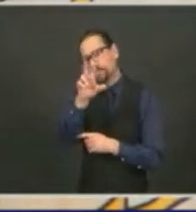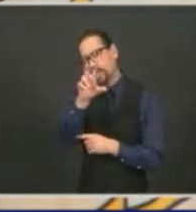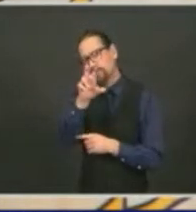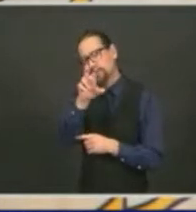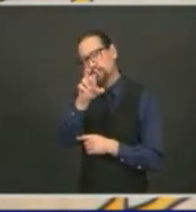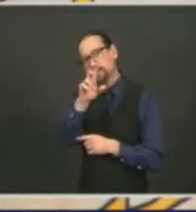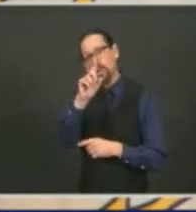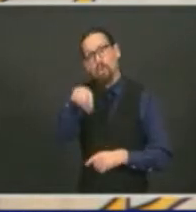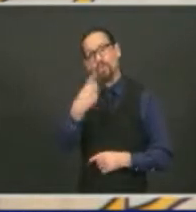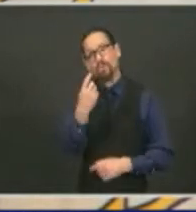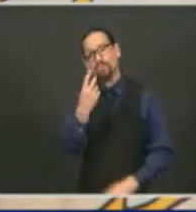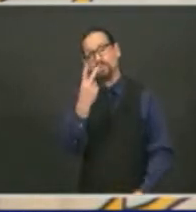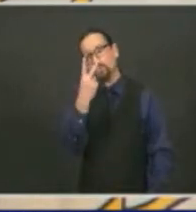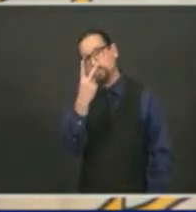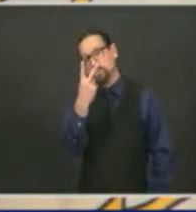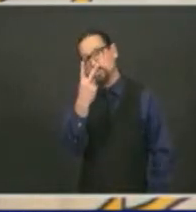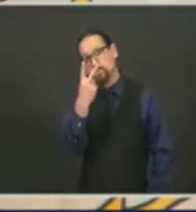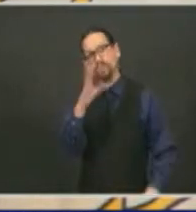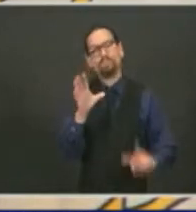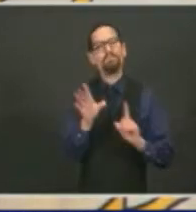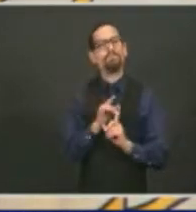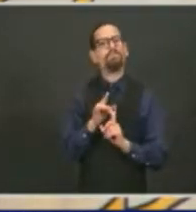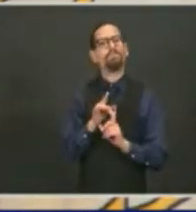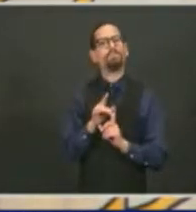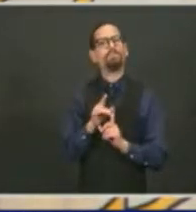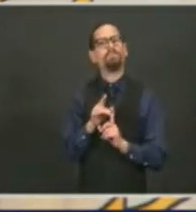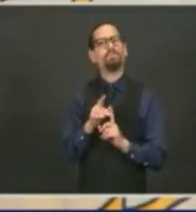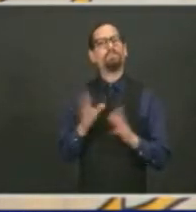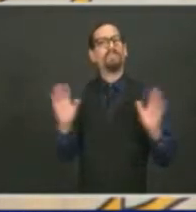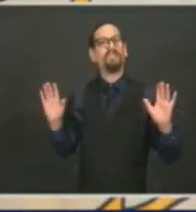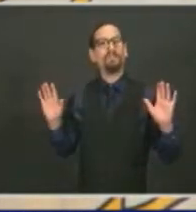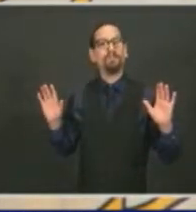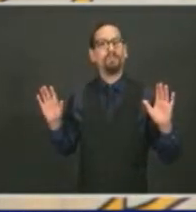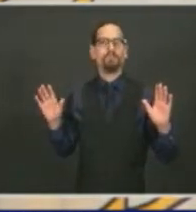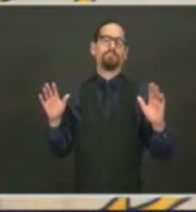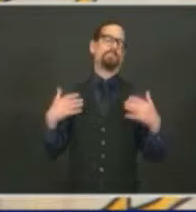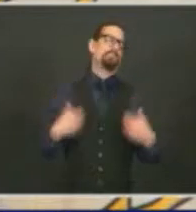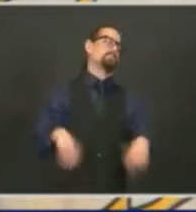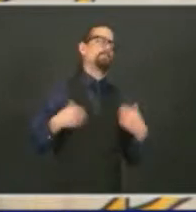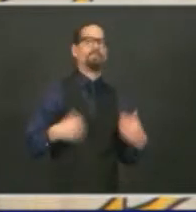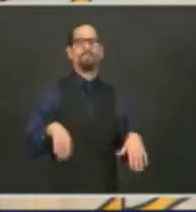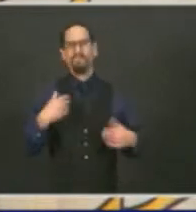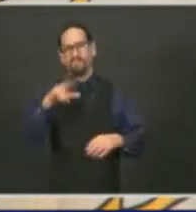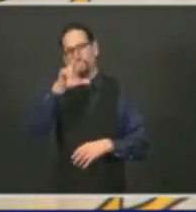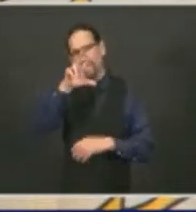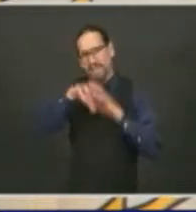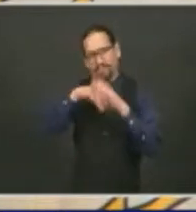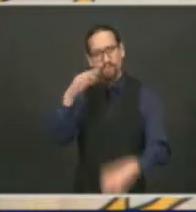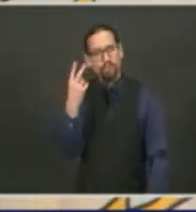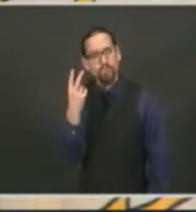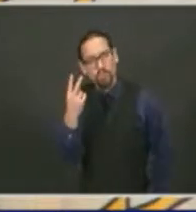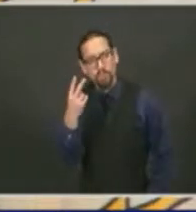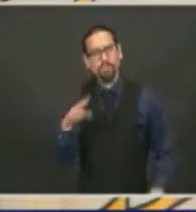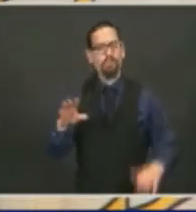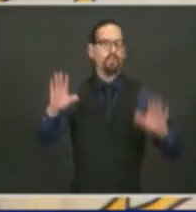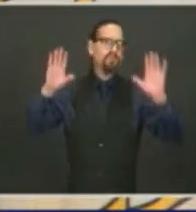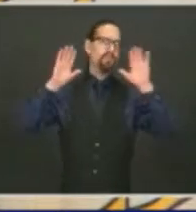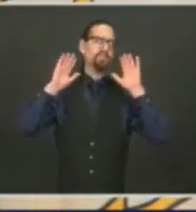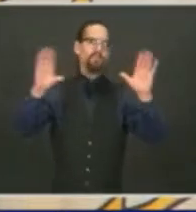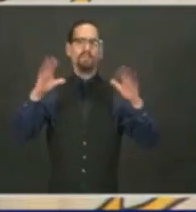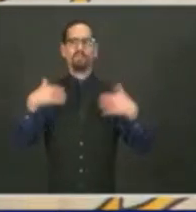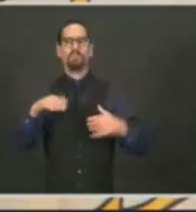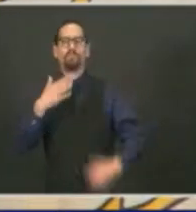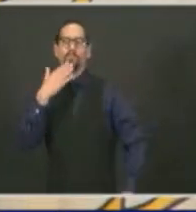positive. So that's fantastic. I have to say, I have to pause for a minute to thank the Central Falls Superintendent,